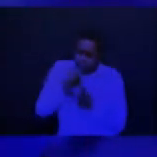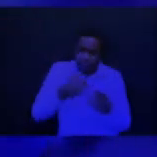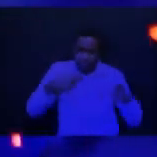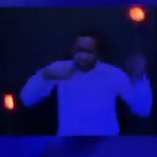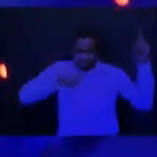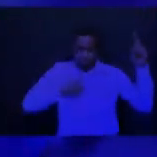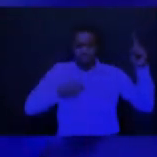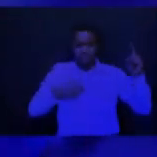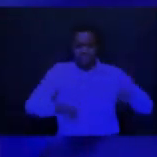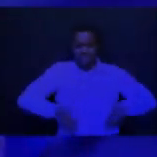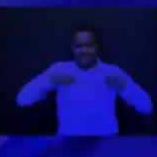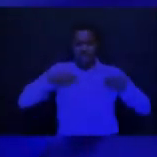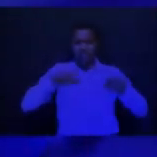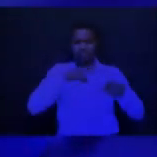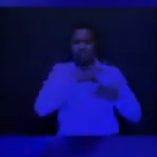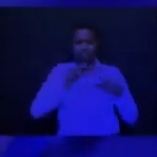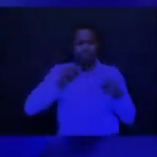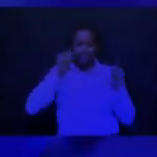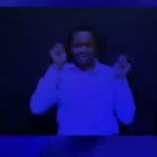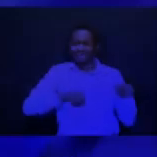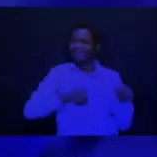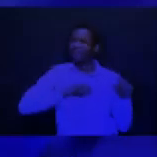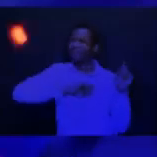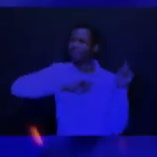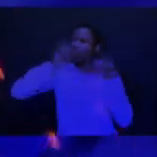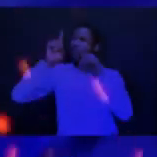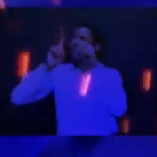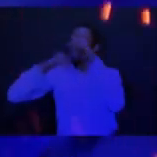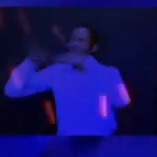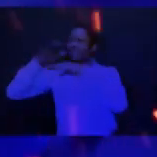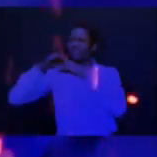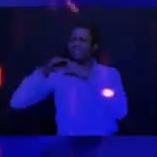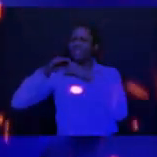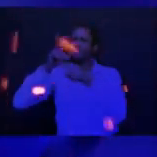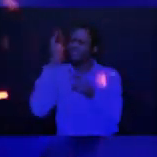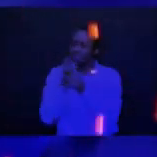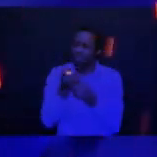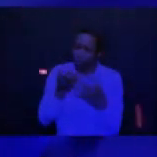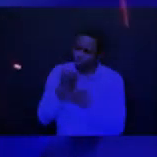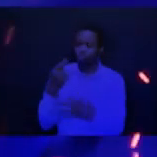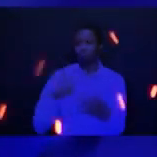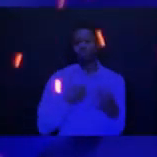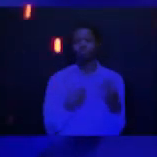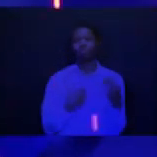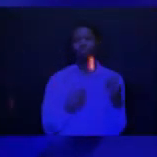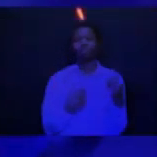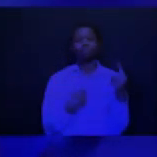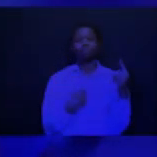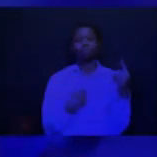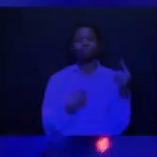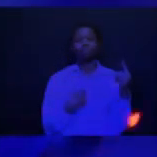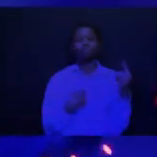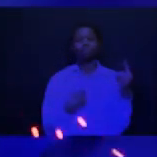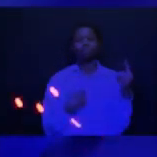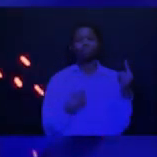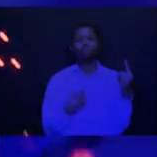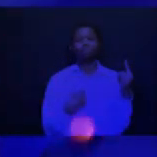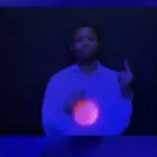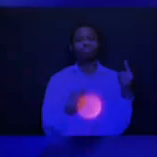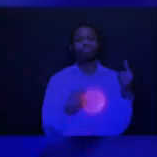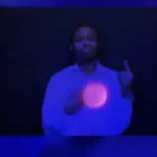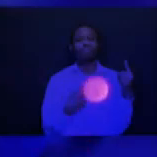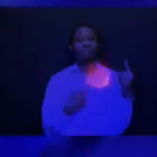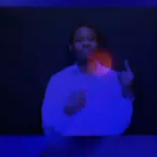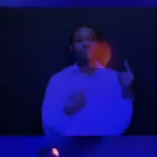the Father but by me. Who? Why? Has also made such